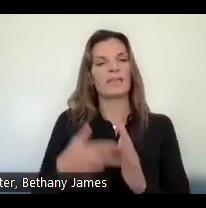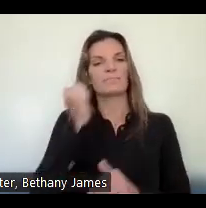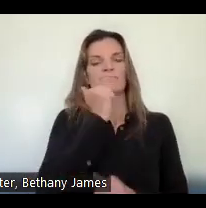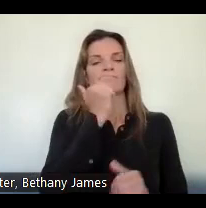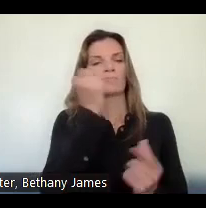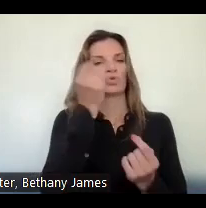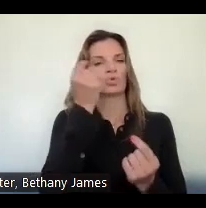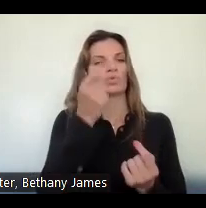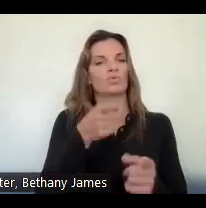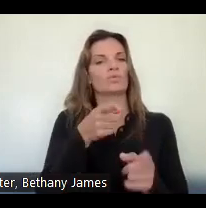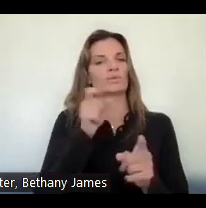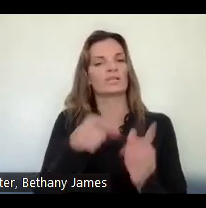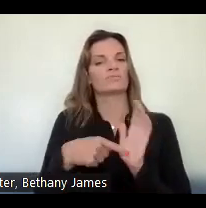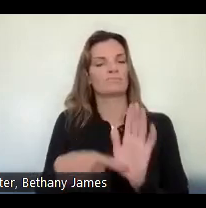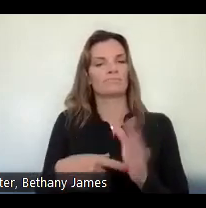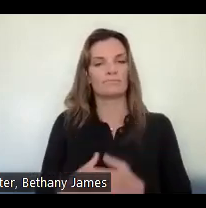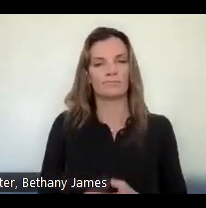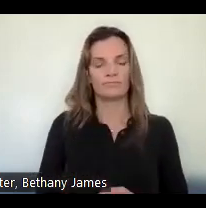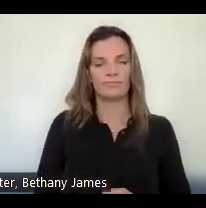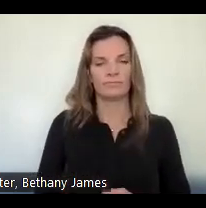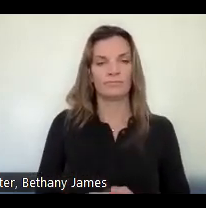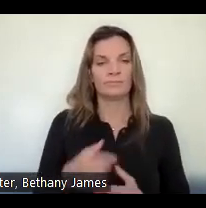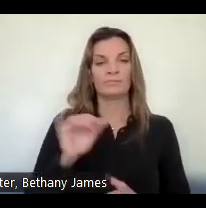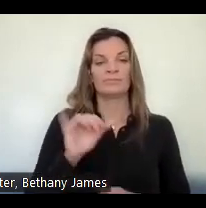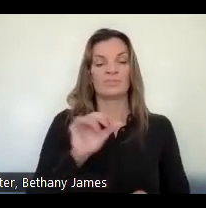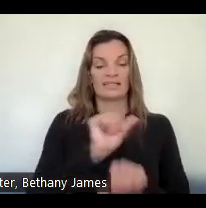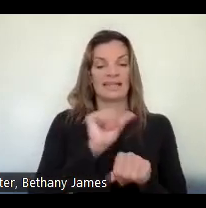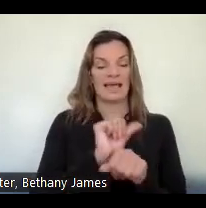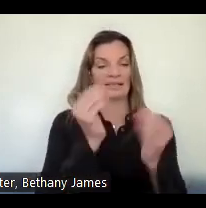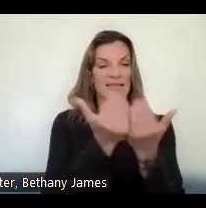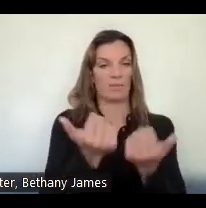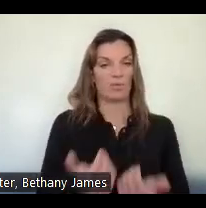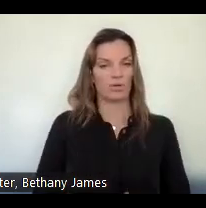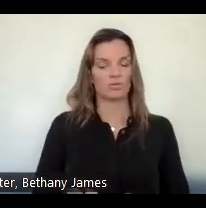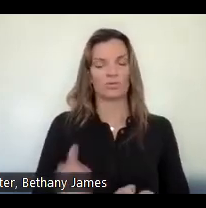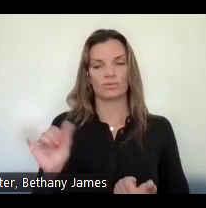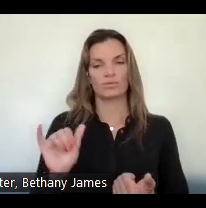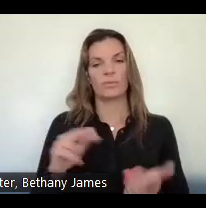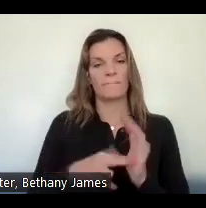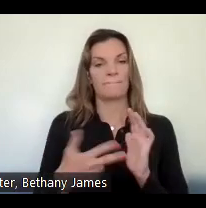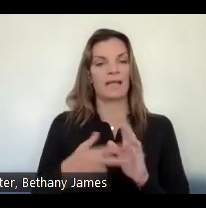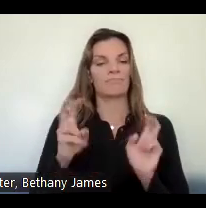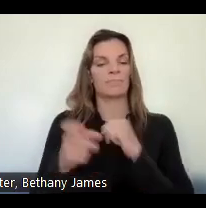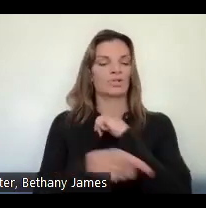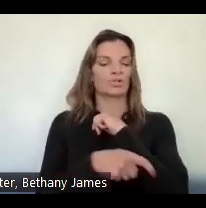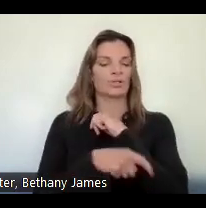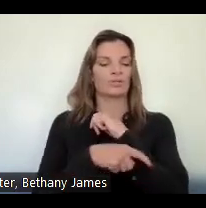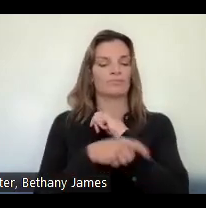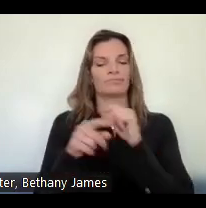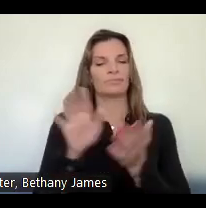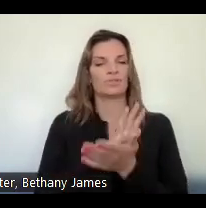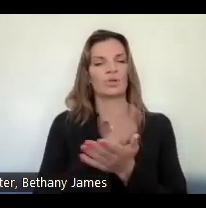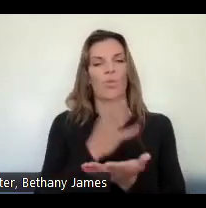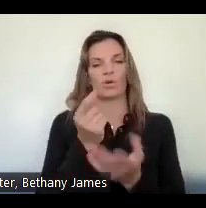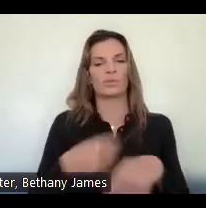to kind of reference. And then task separation is really just coming down to making a cheat sheet of priorities of work tasks.